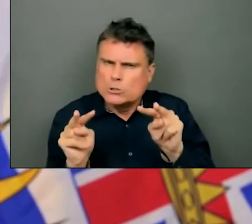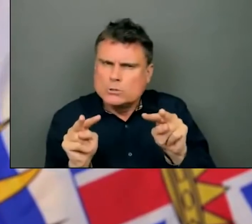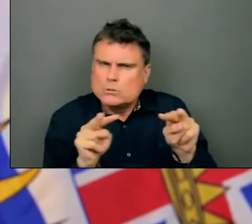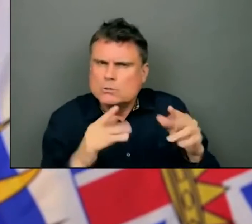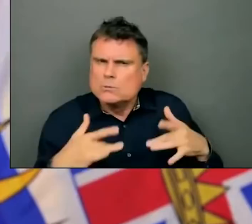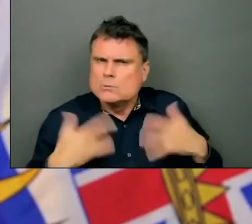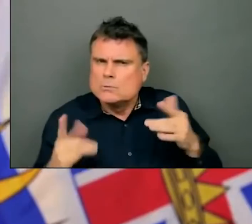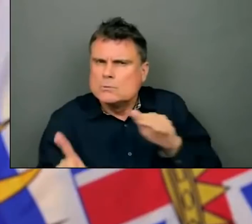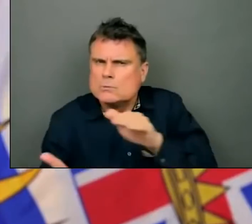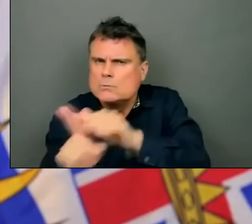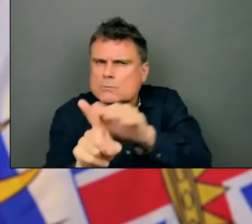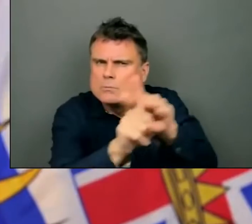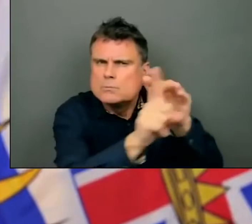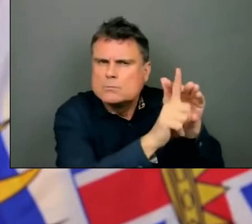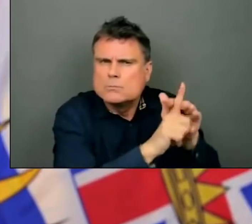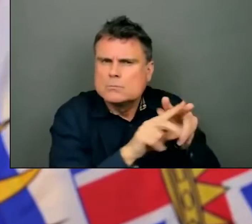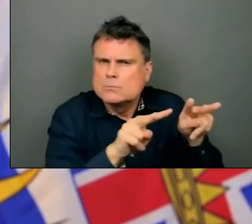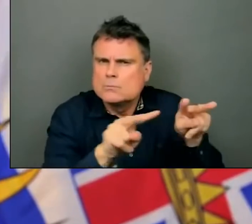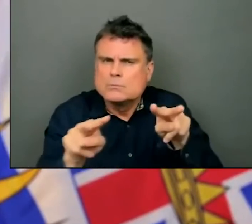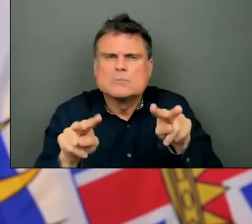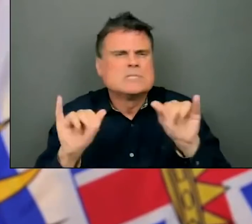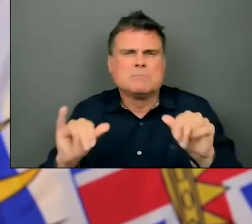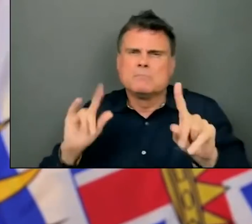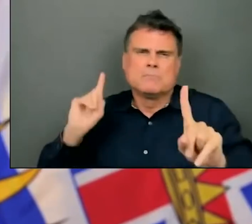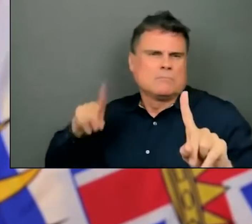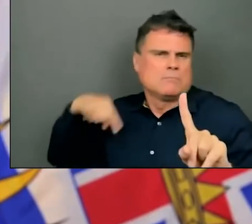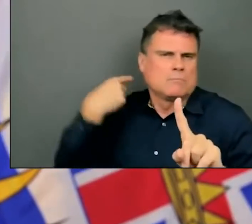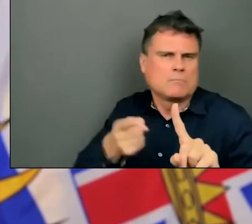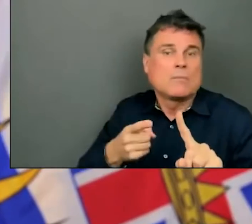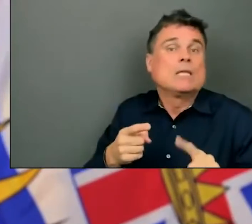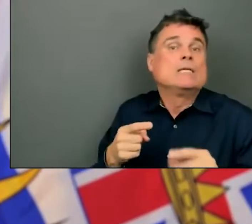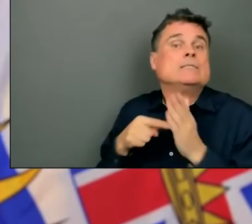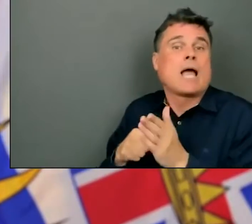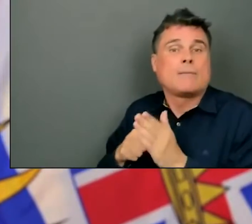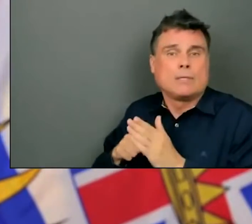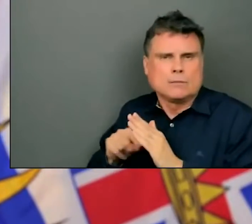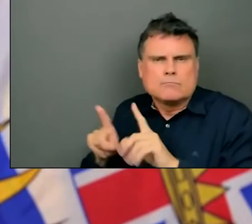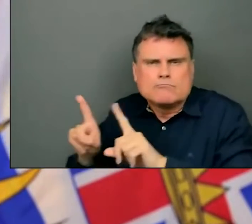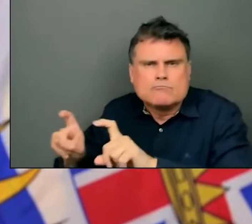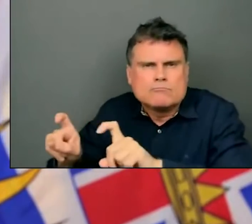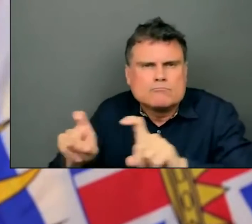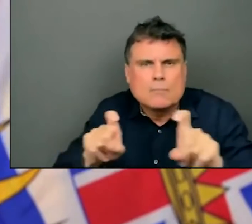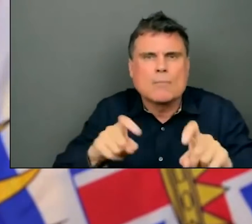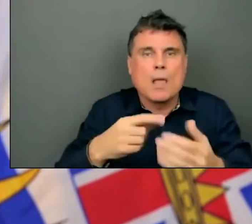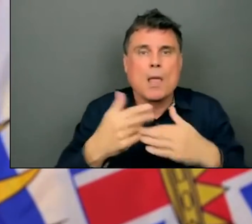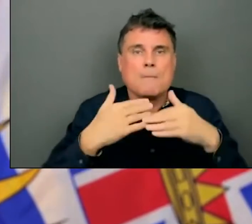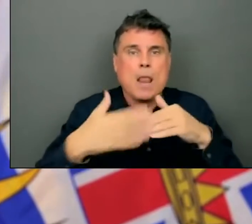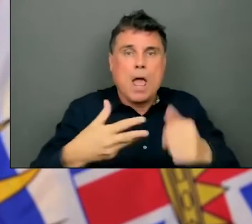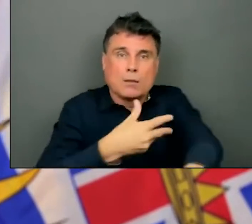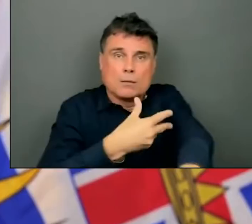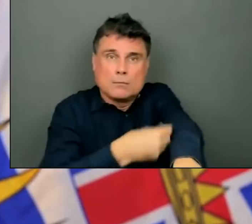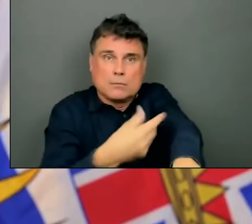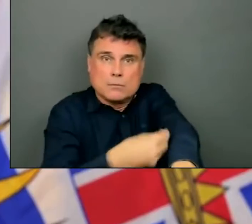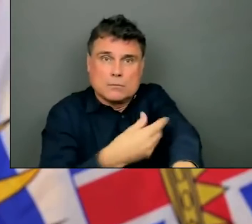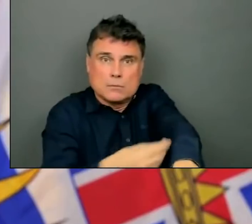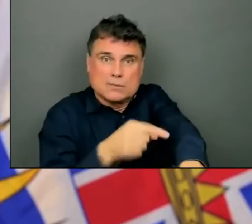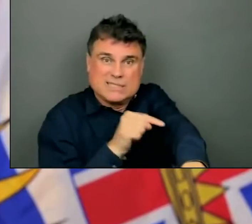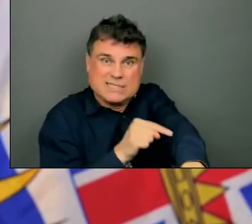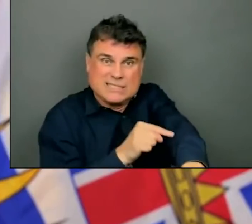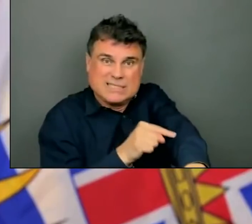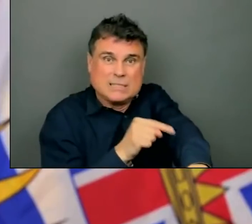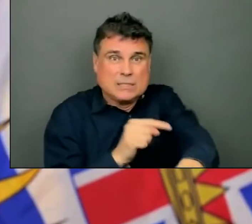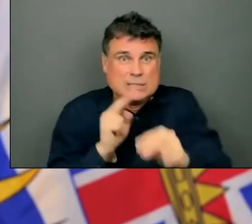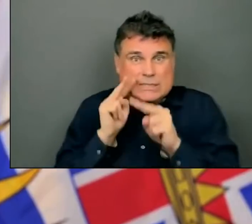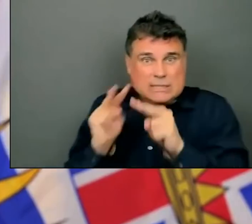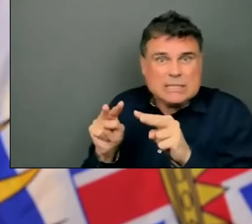that we've done periodically, like serosurveys, to help us understand how much immunity is in the community. We are in the